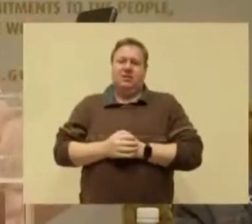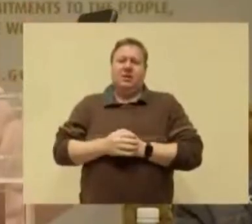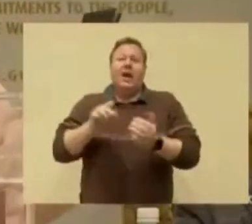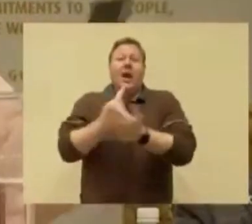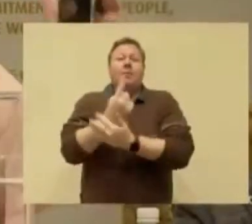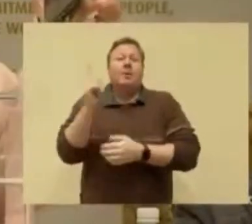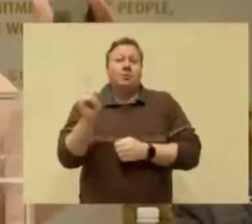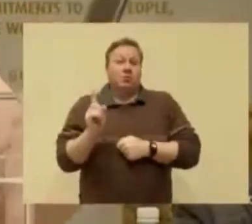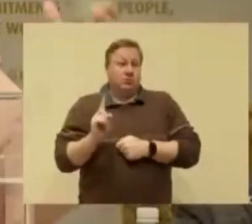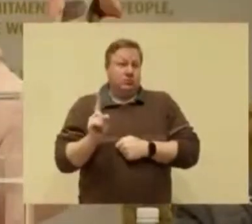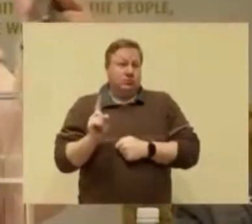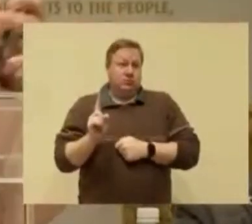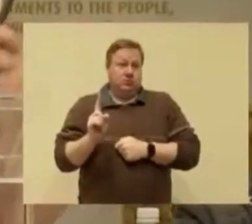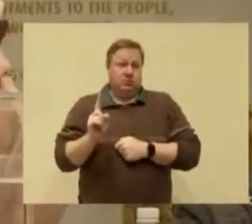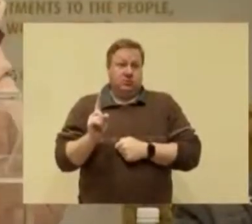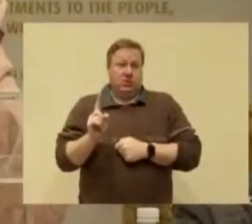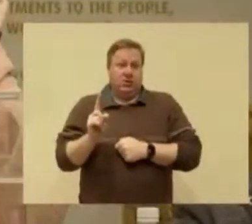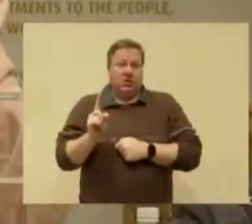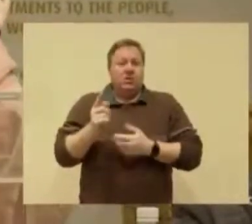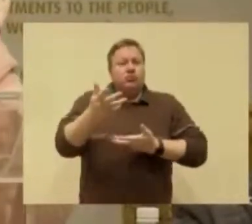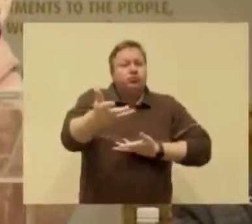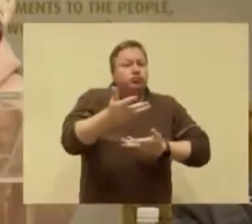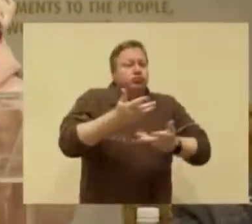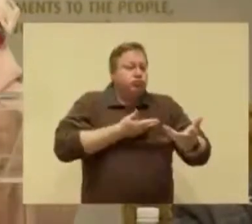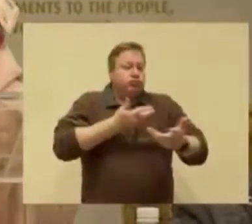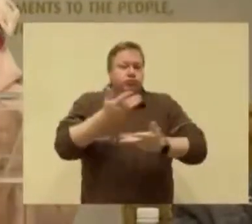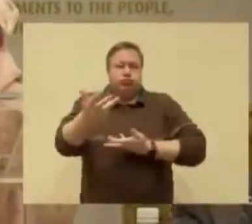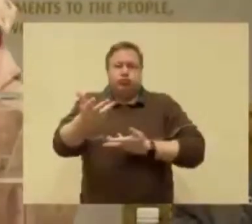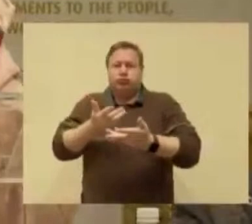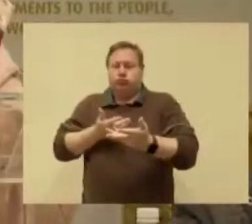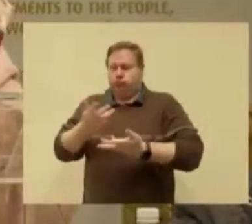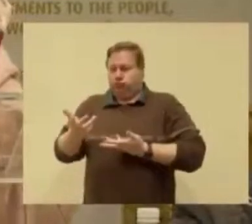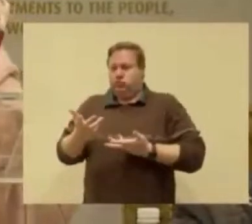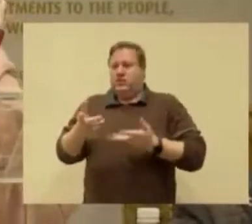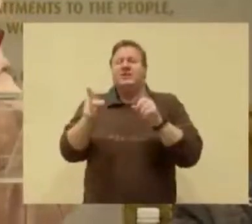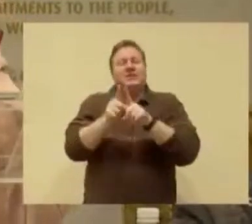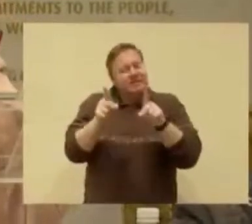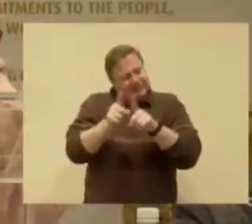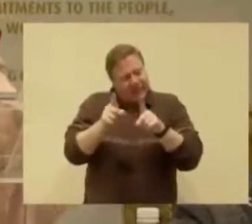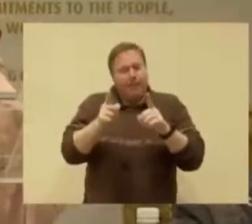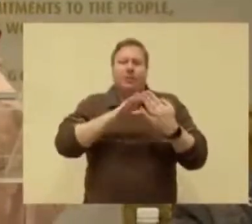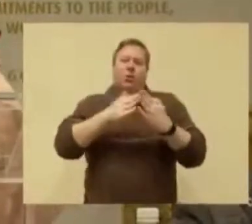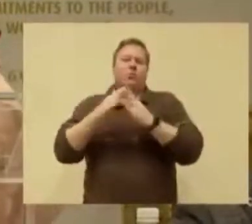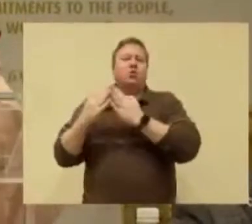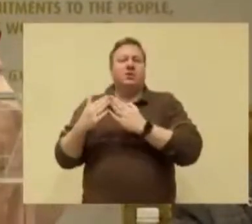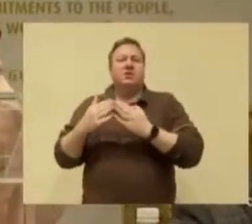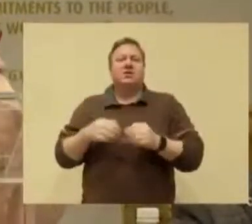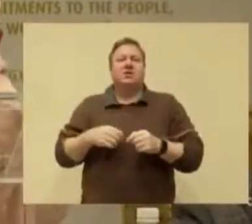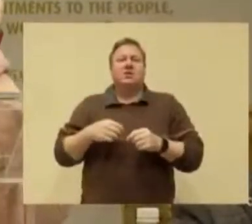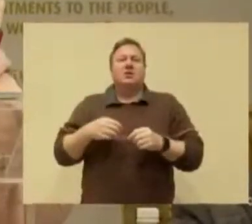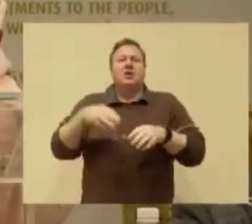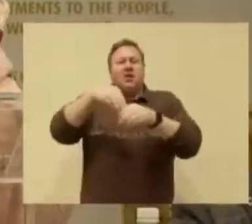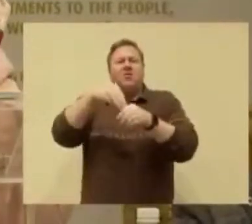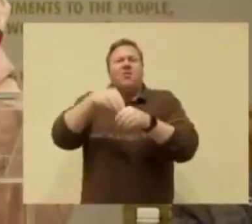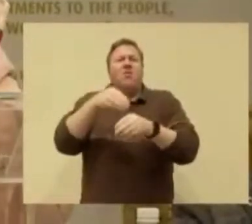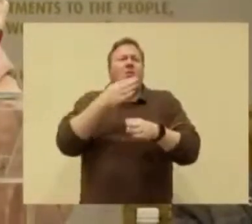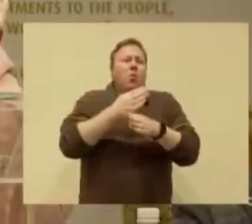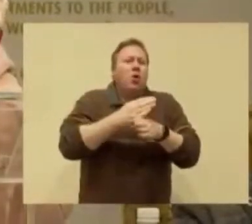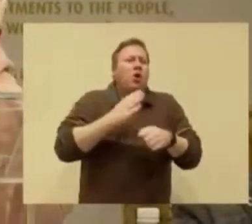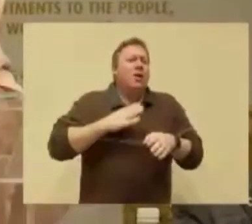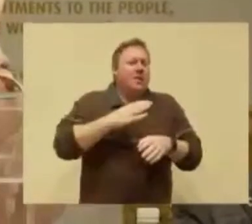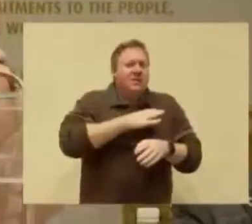happen is that we should engage one another and communities might get involved in what committees in whatever to make